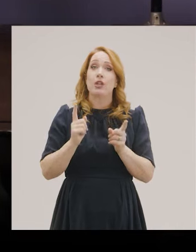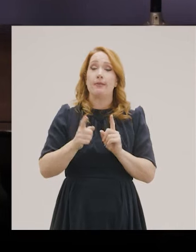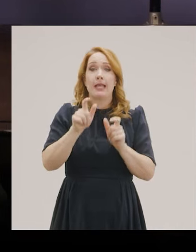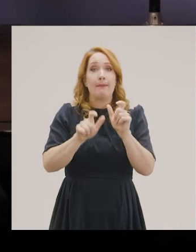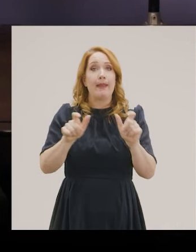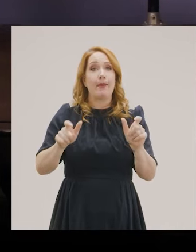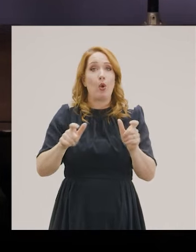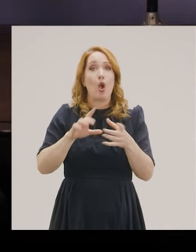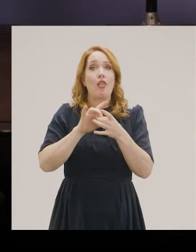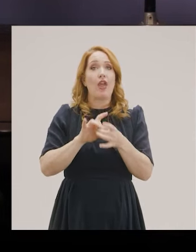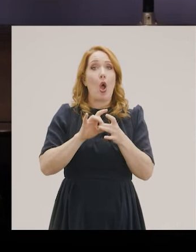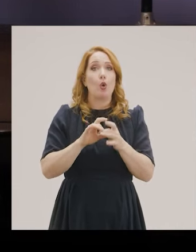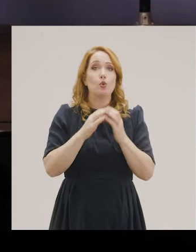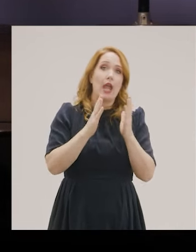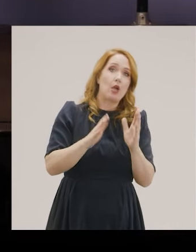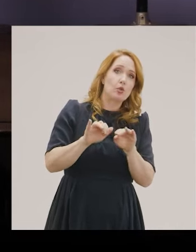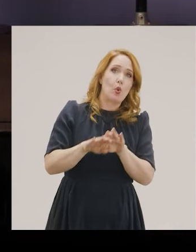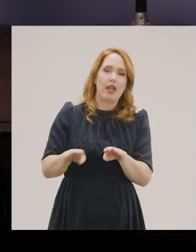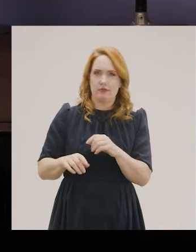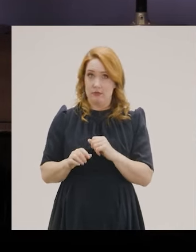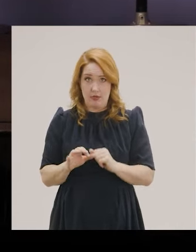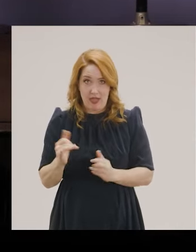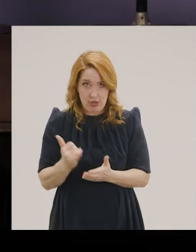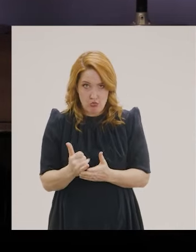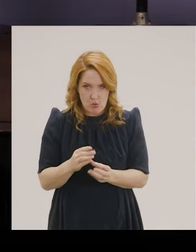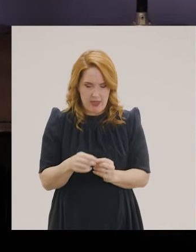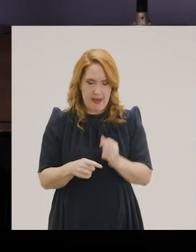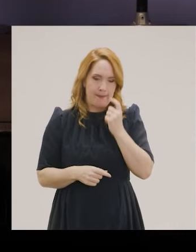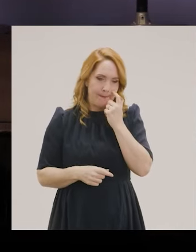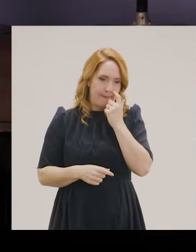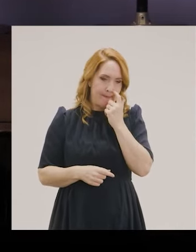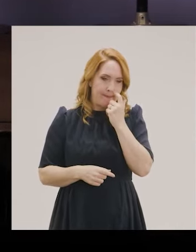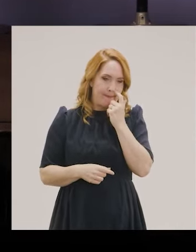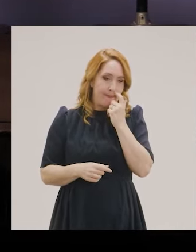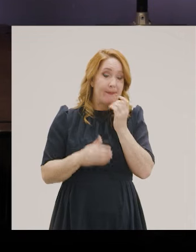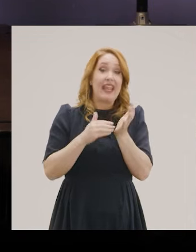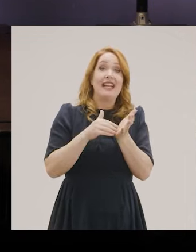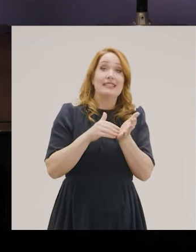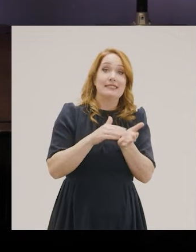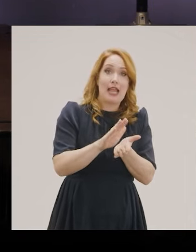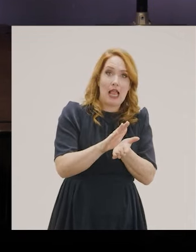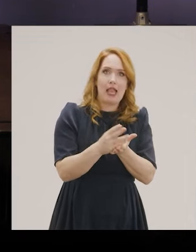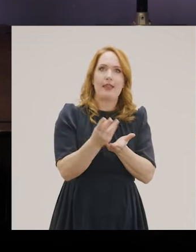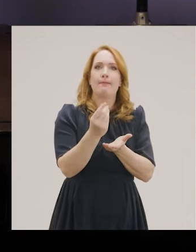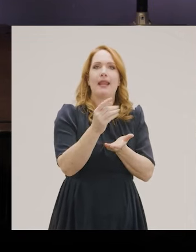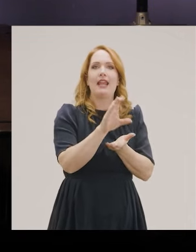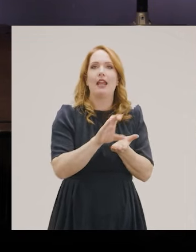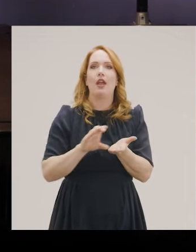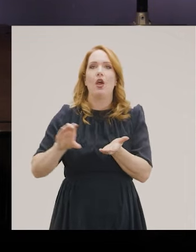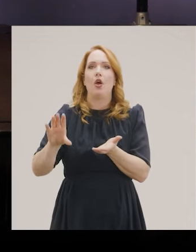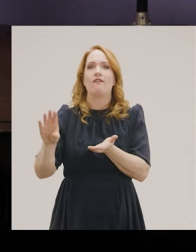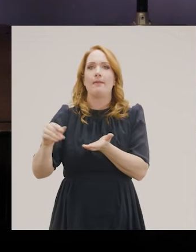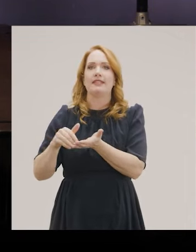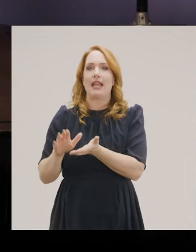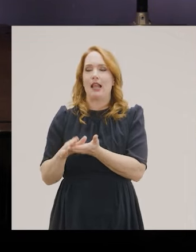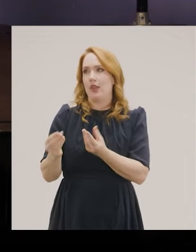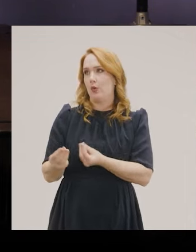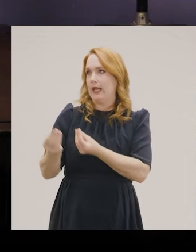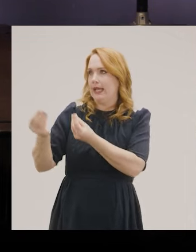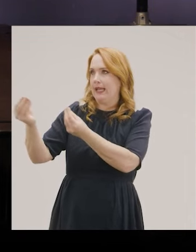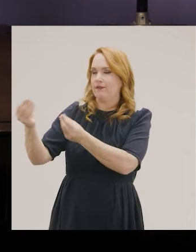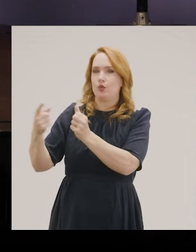time to time, those who owned lands or houses, nothing wrong with owning lands and houses, they sold them, they brought the money from the sales and they